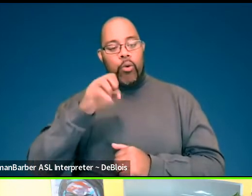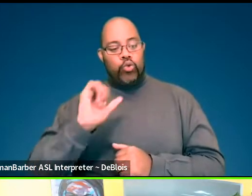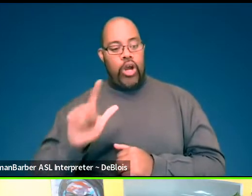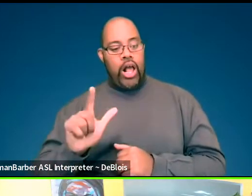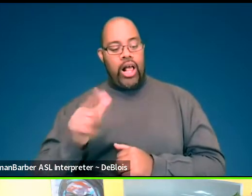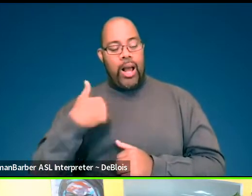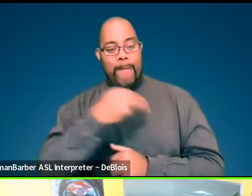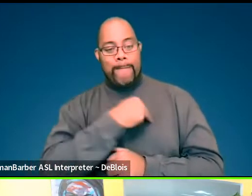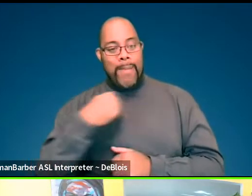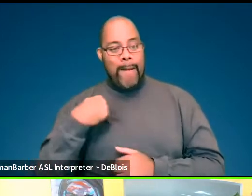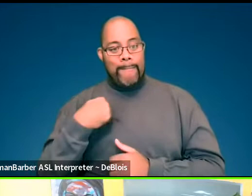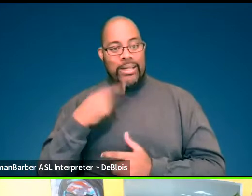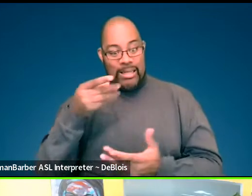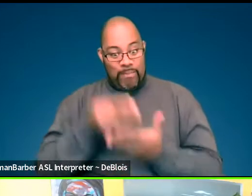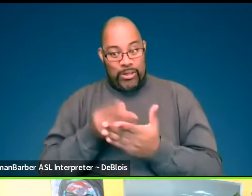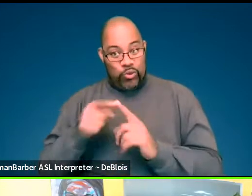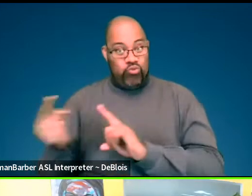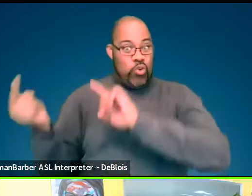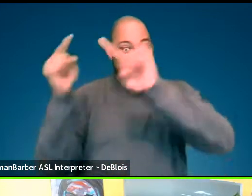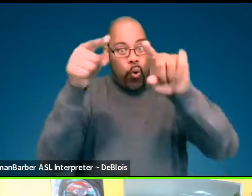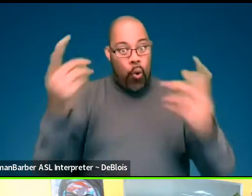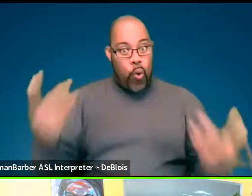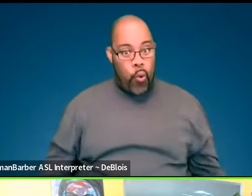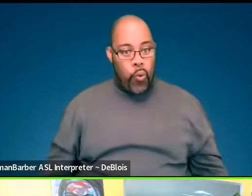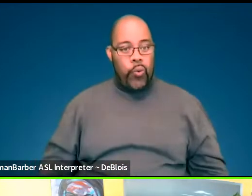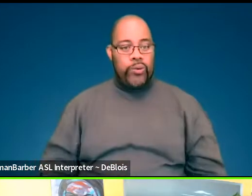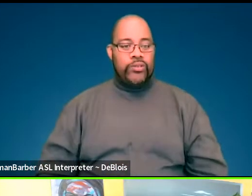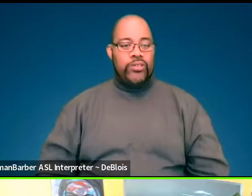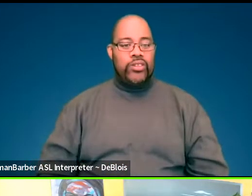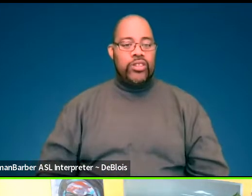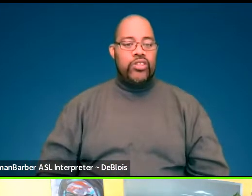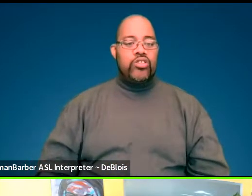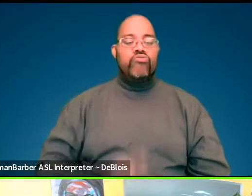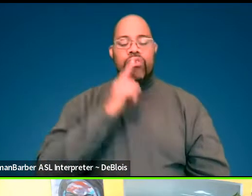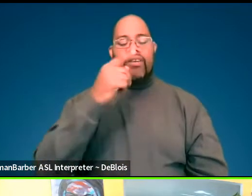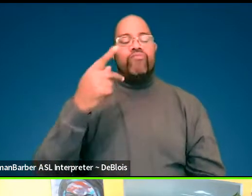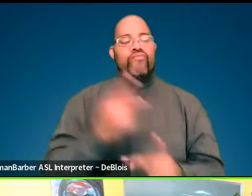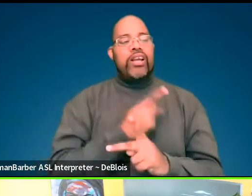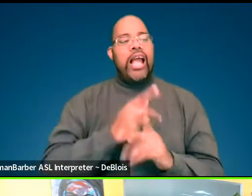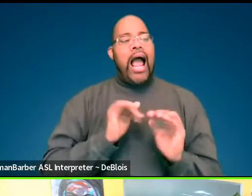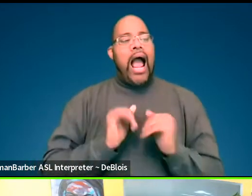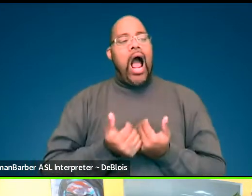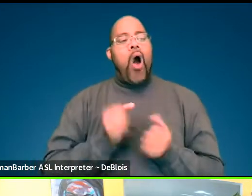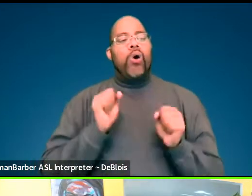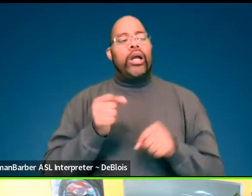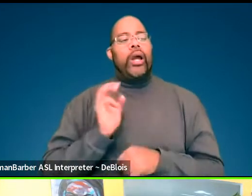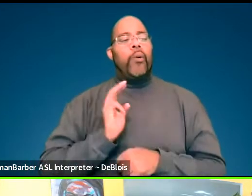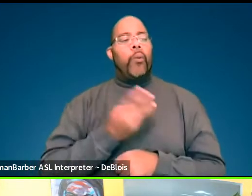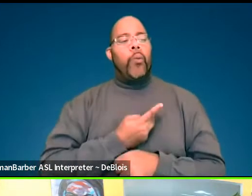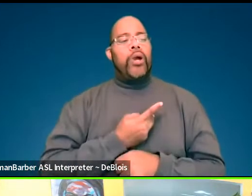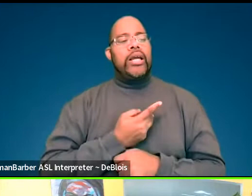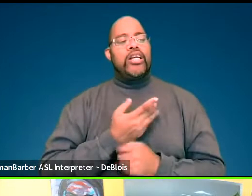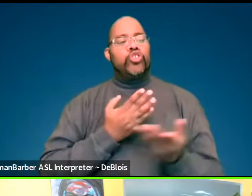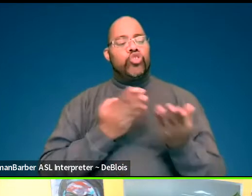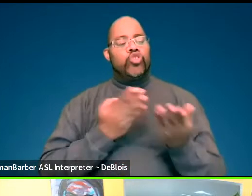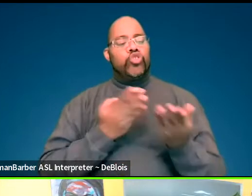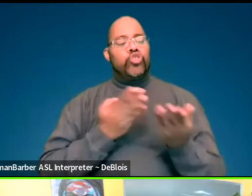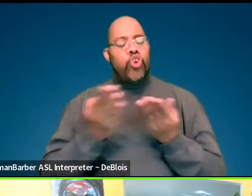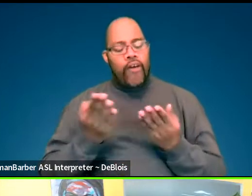our members need funds to get there. So really just trying to figure out how can we be of